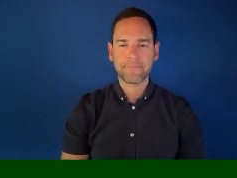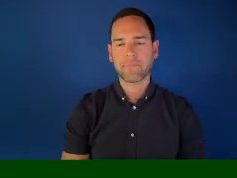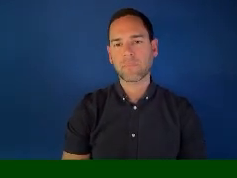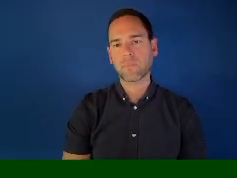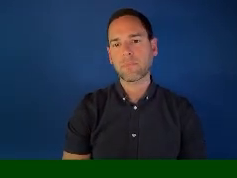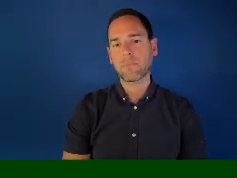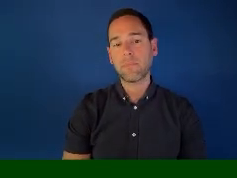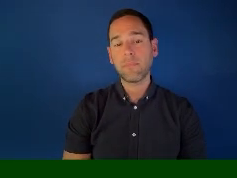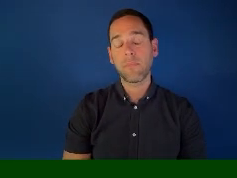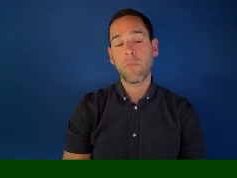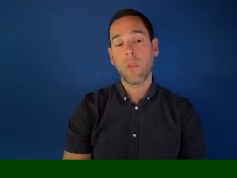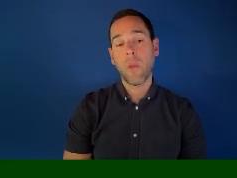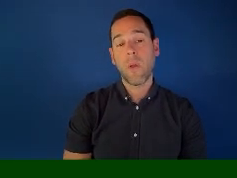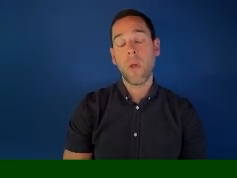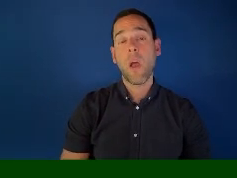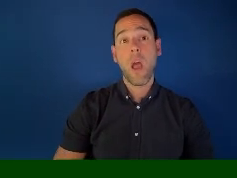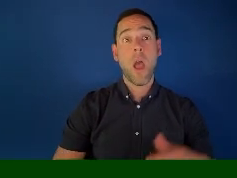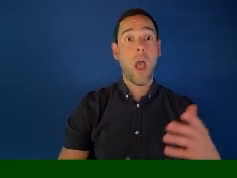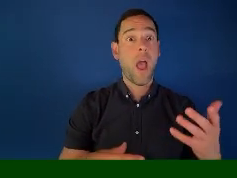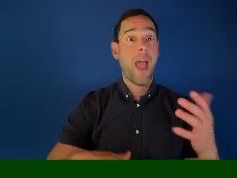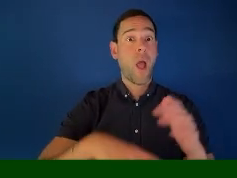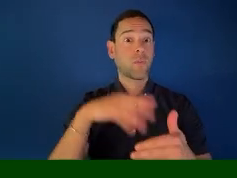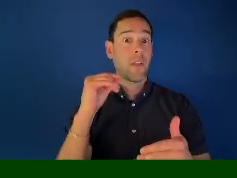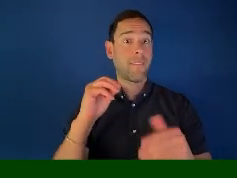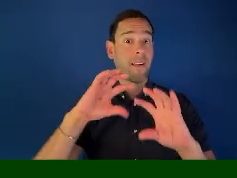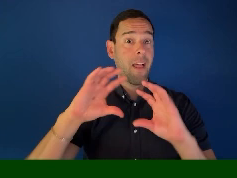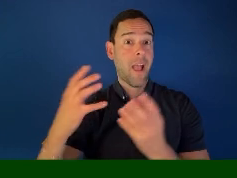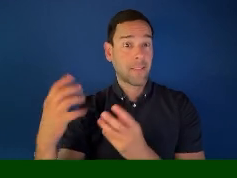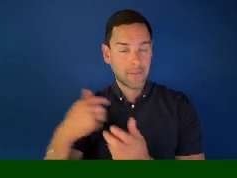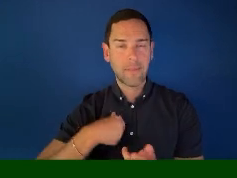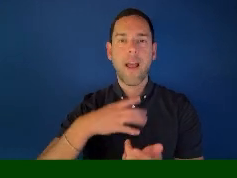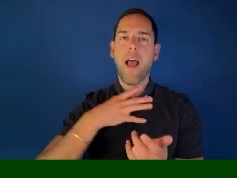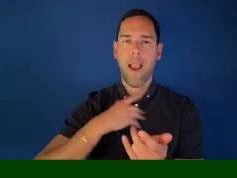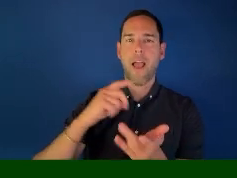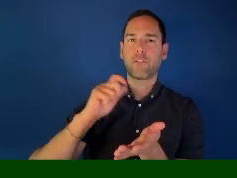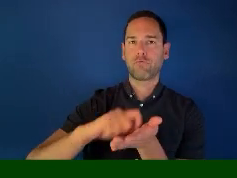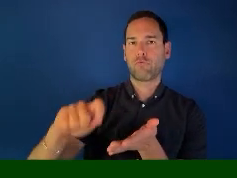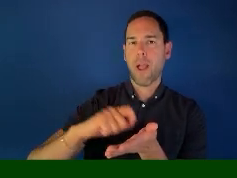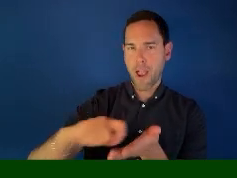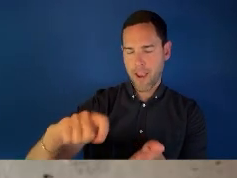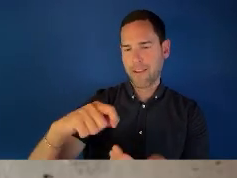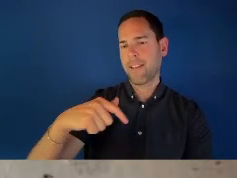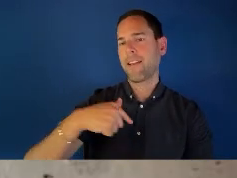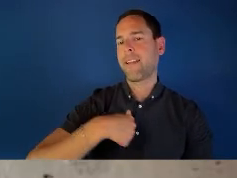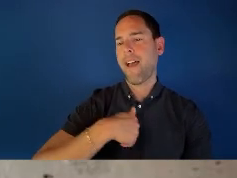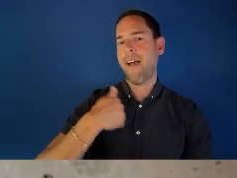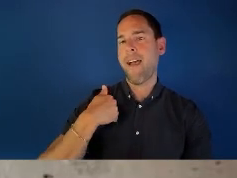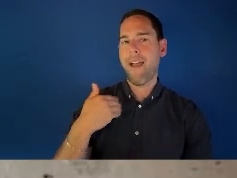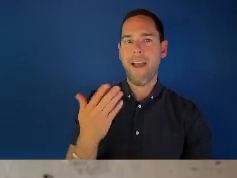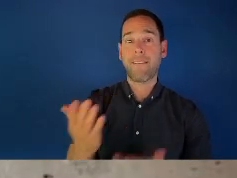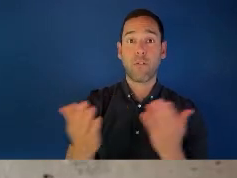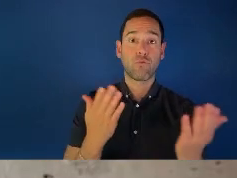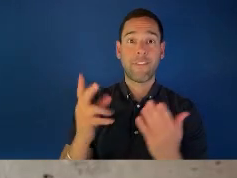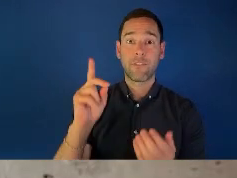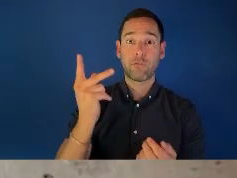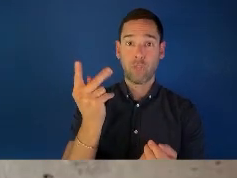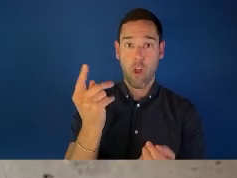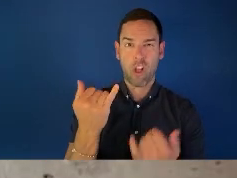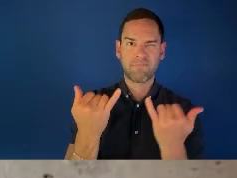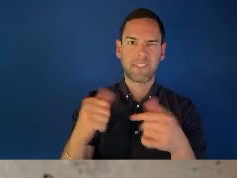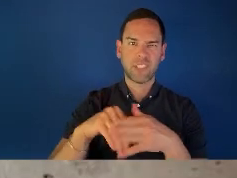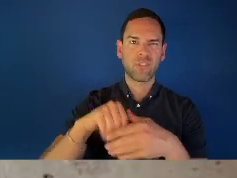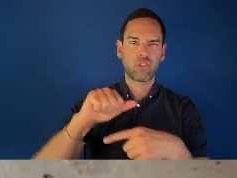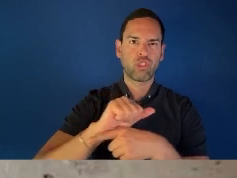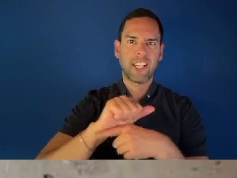dog training. RJ and their service dog. I also love to play Dungeons